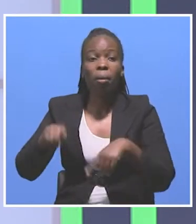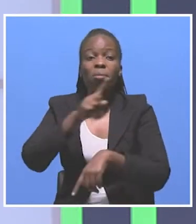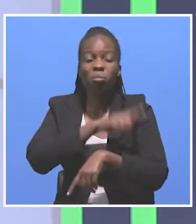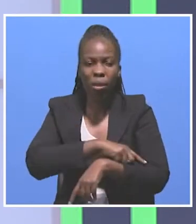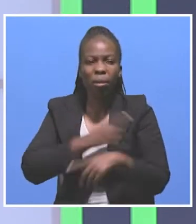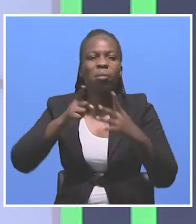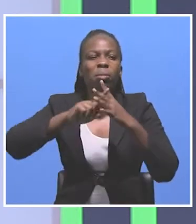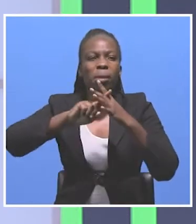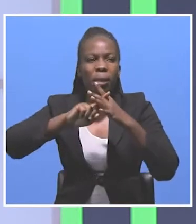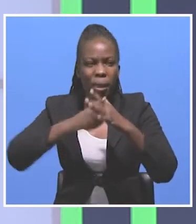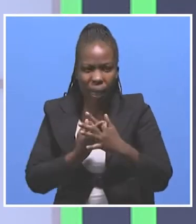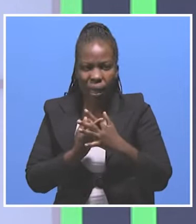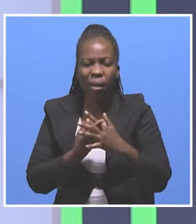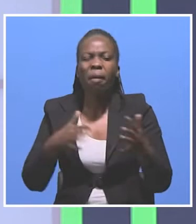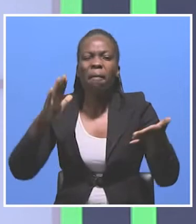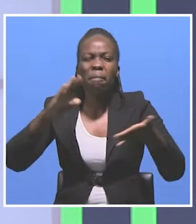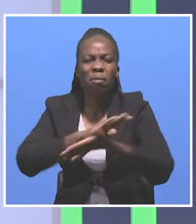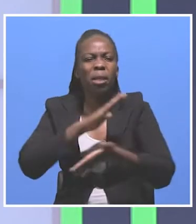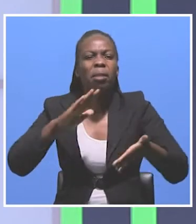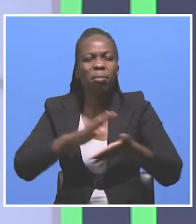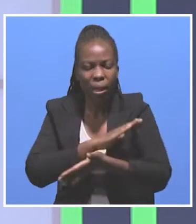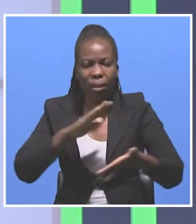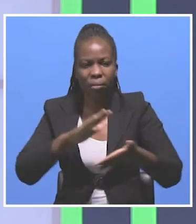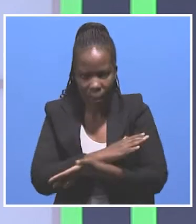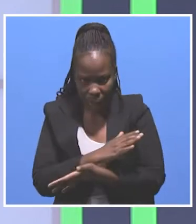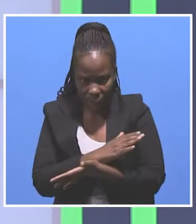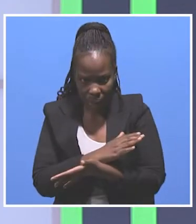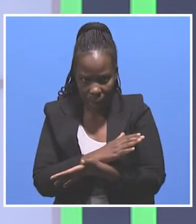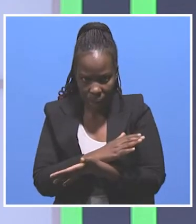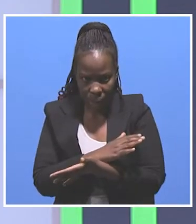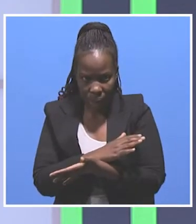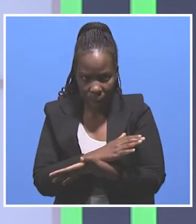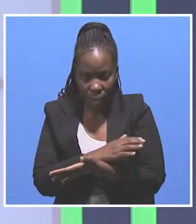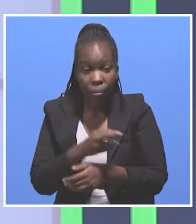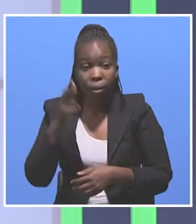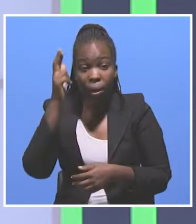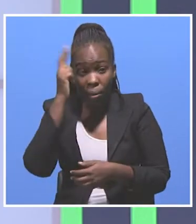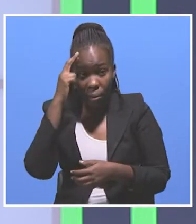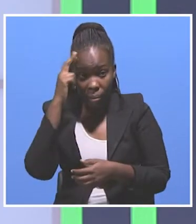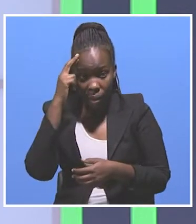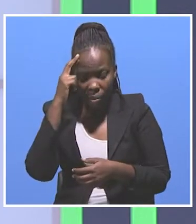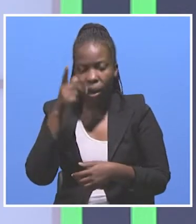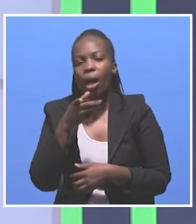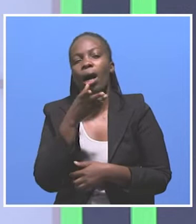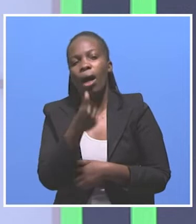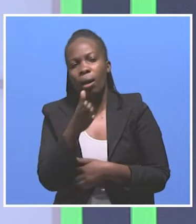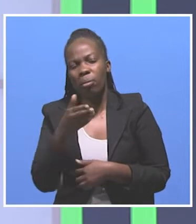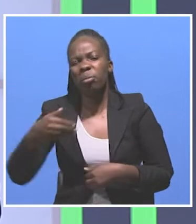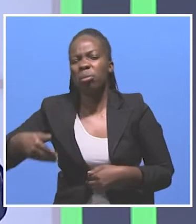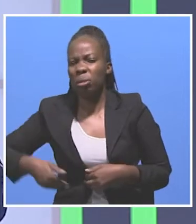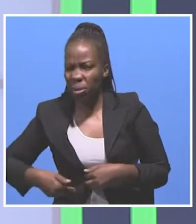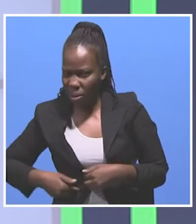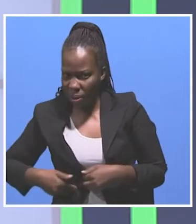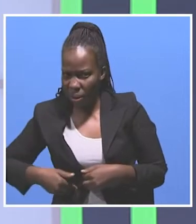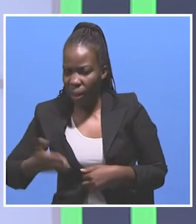girls that are literally 11, 12 years and so on. So remember that these are still children. It's just the